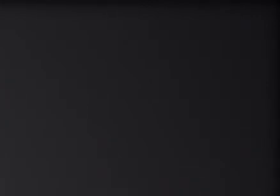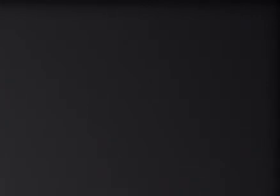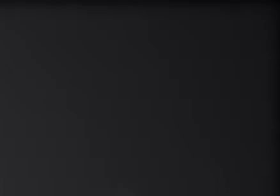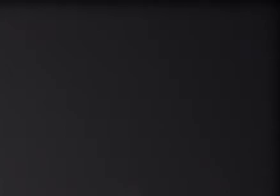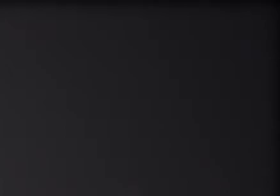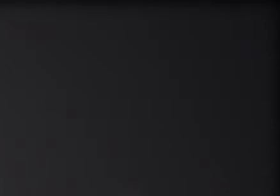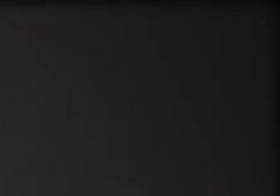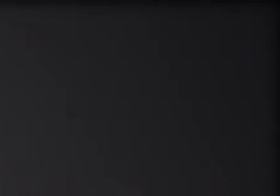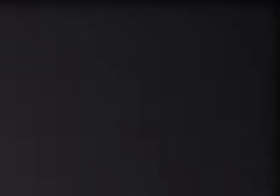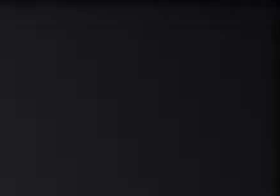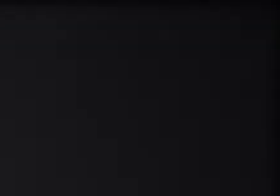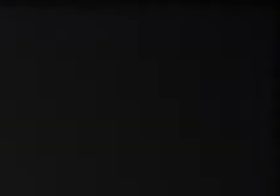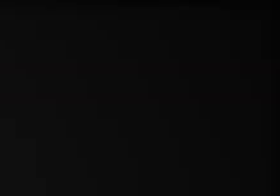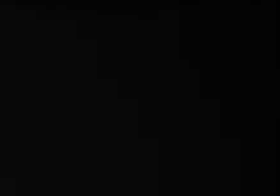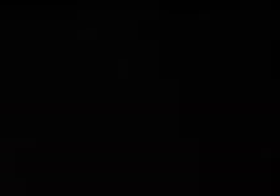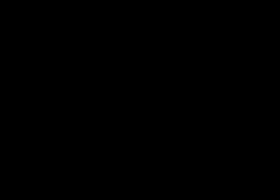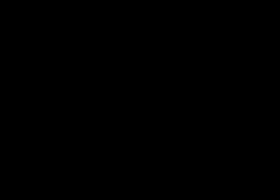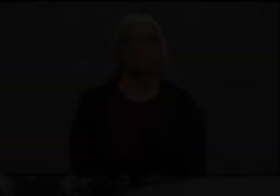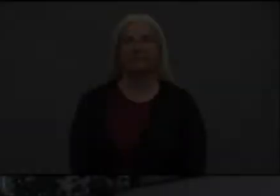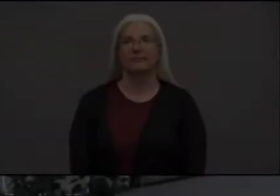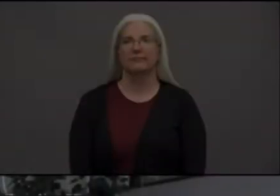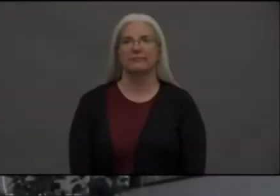cupertino.org/coronavirus.